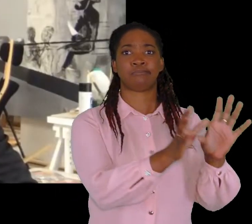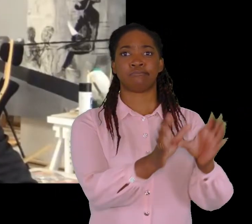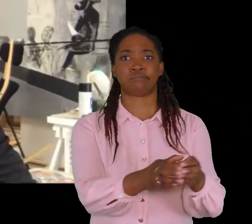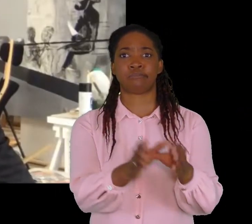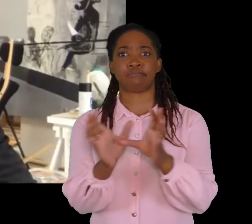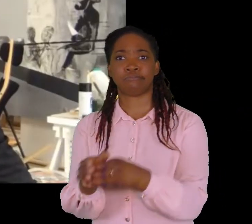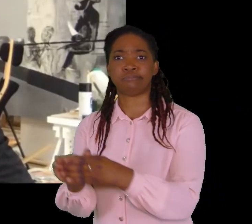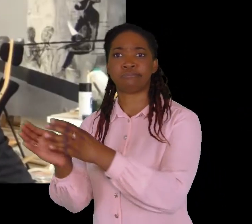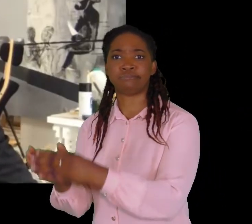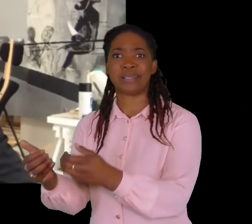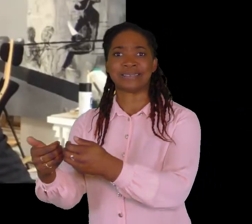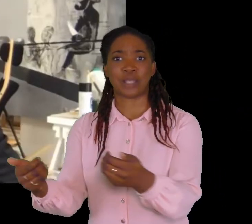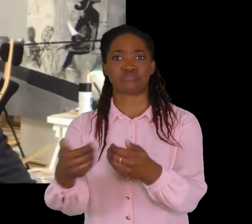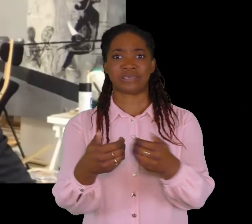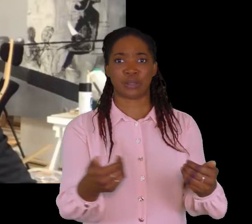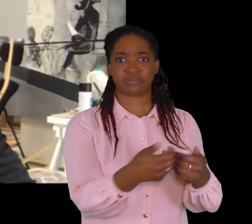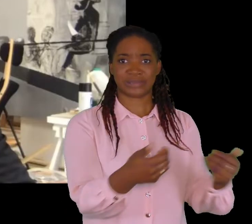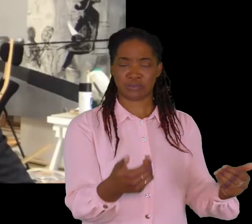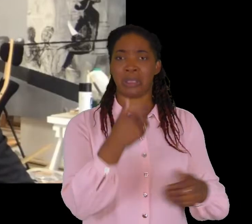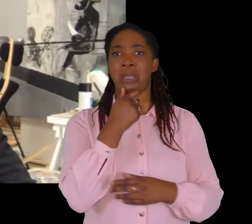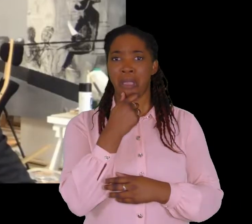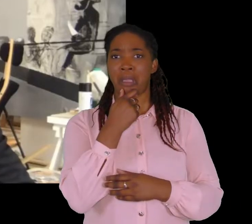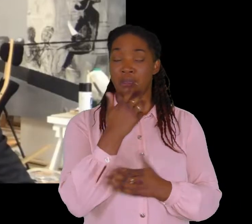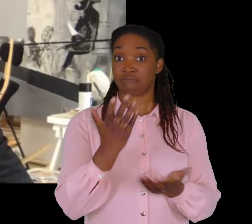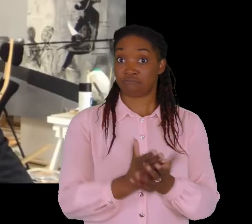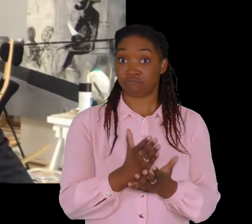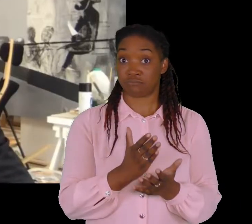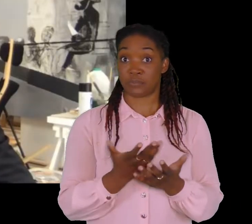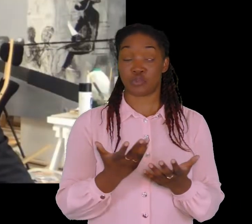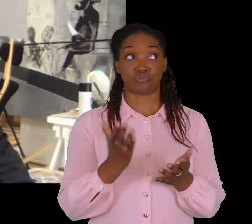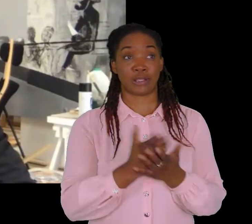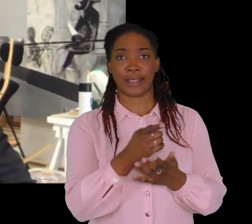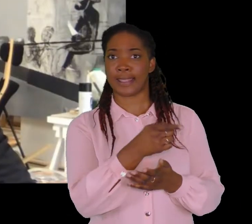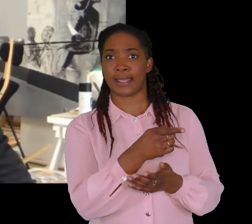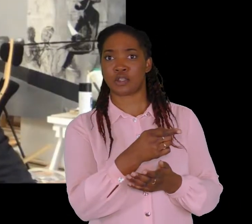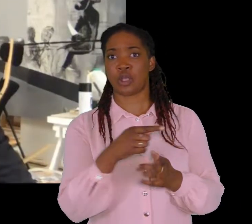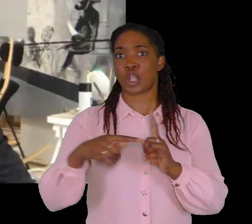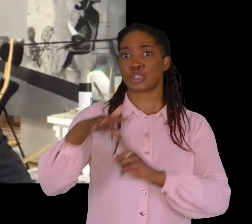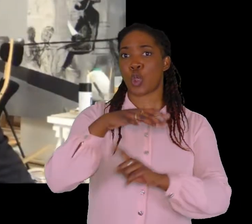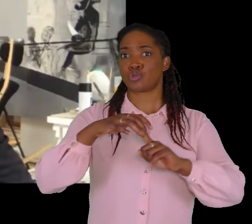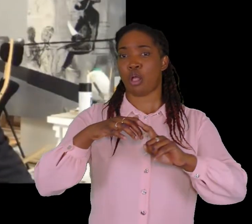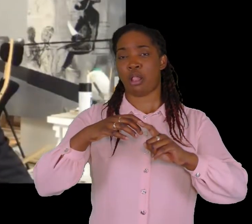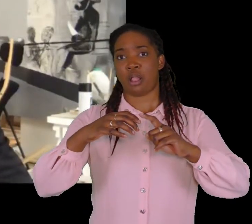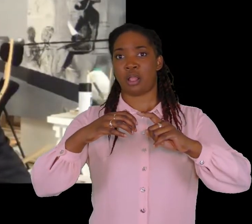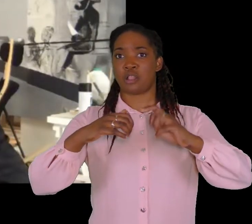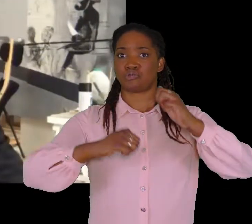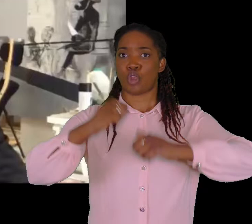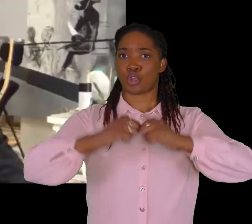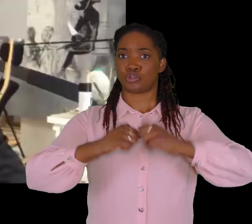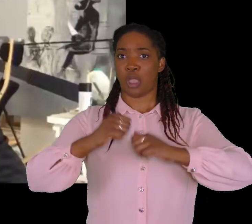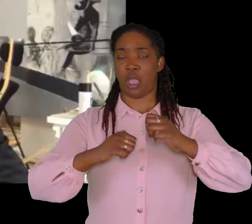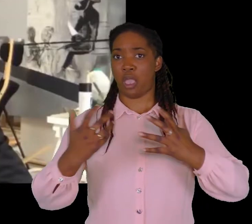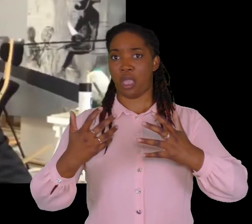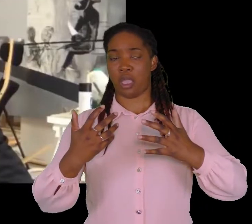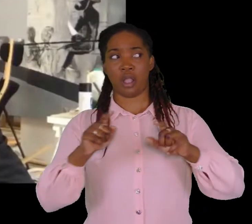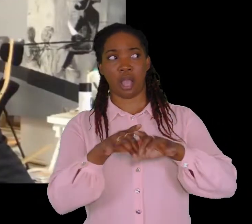within, and they couldn't break beyond that social strata that they existed in. So the art